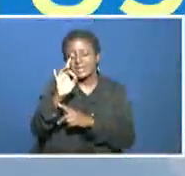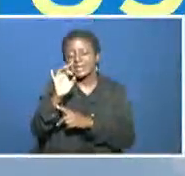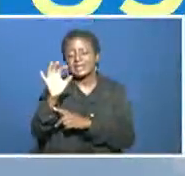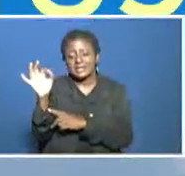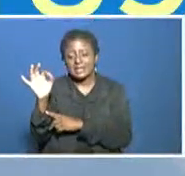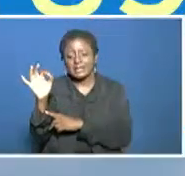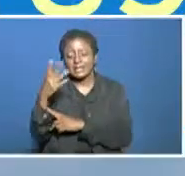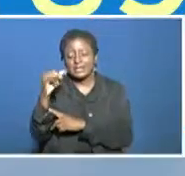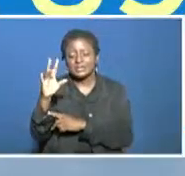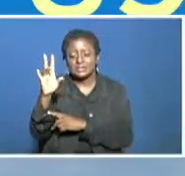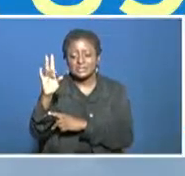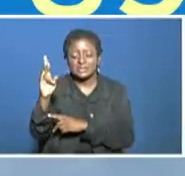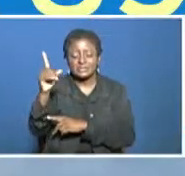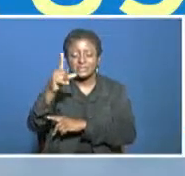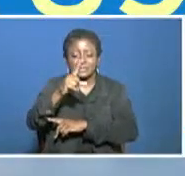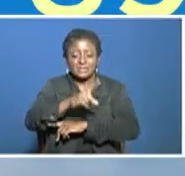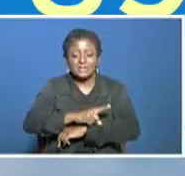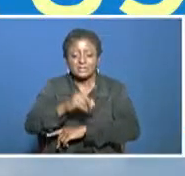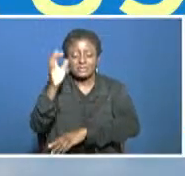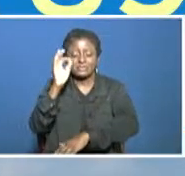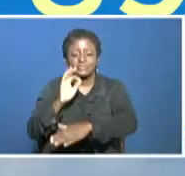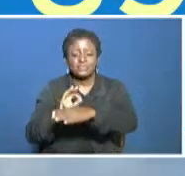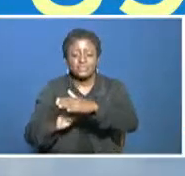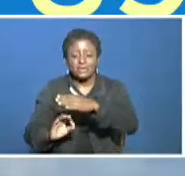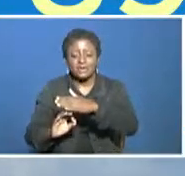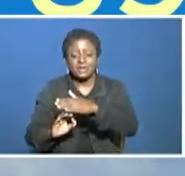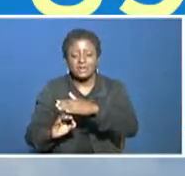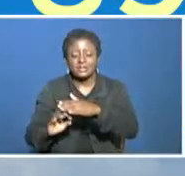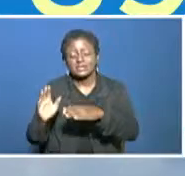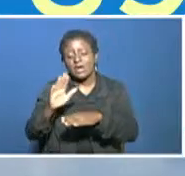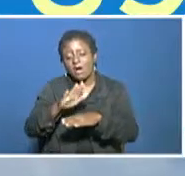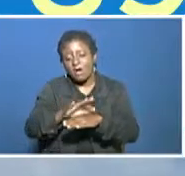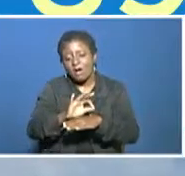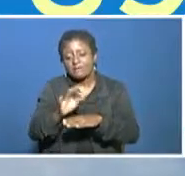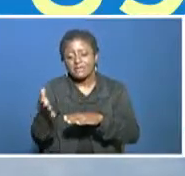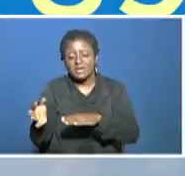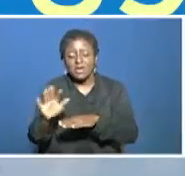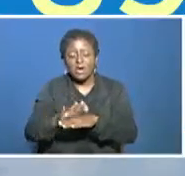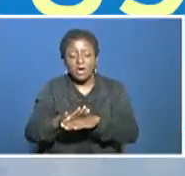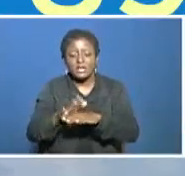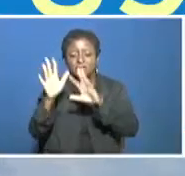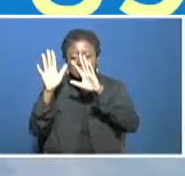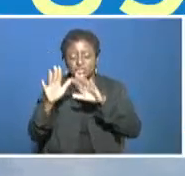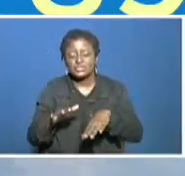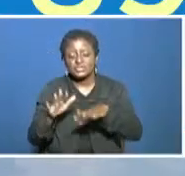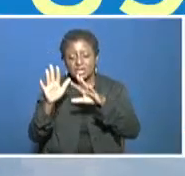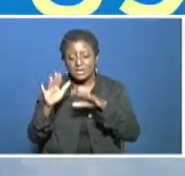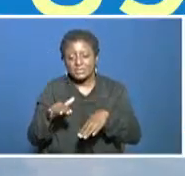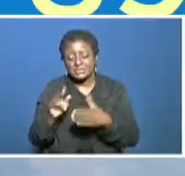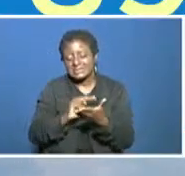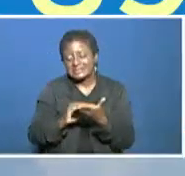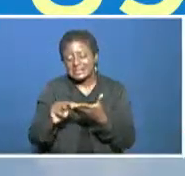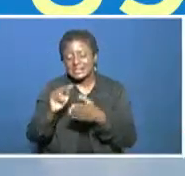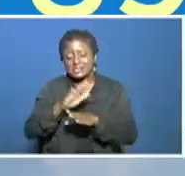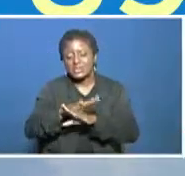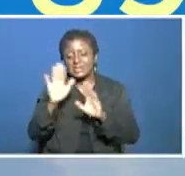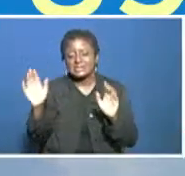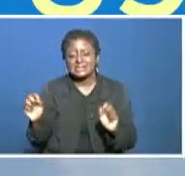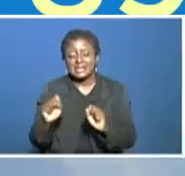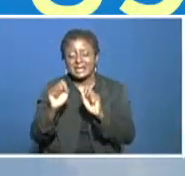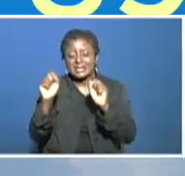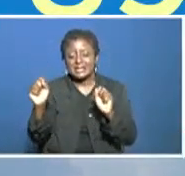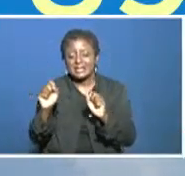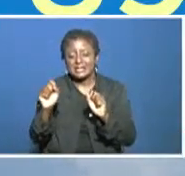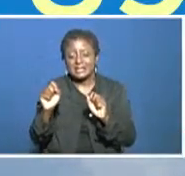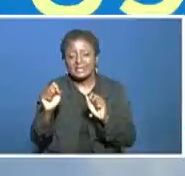forecast off and on showers as a result of that mid to upper level troughing right into Friday. But things pan out quite nicely on Saturday as that low moves more